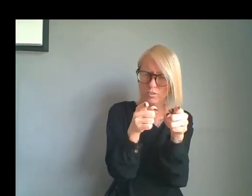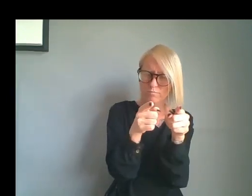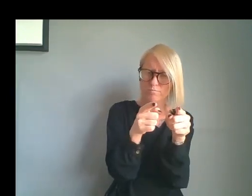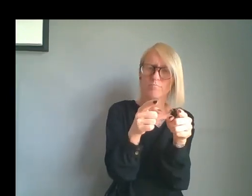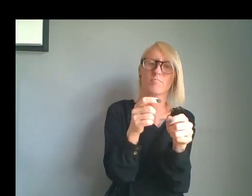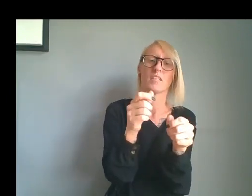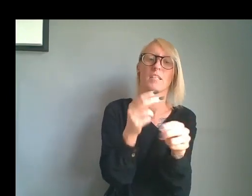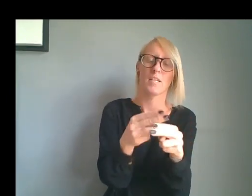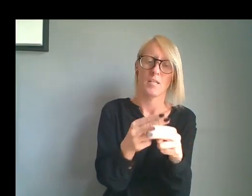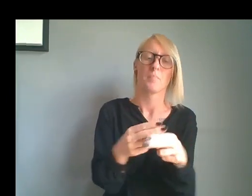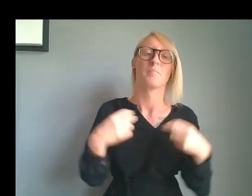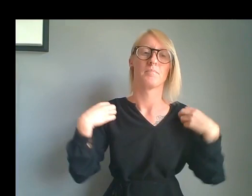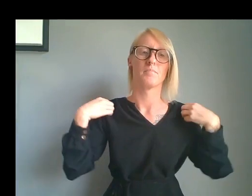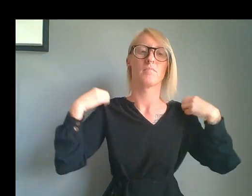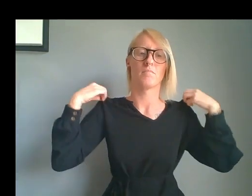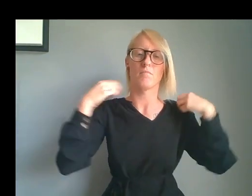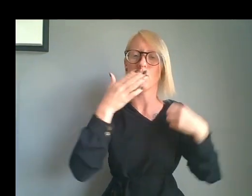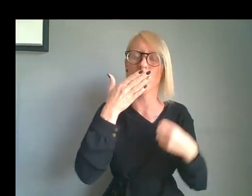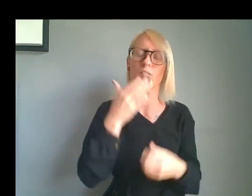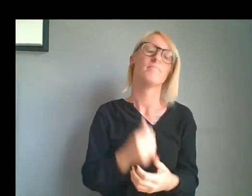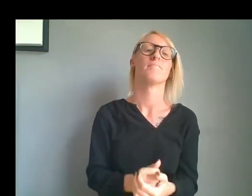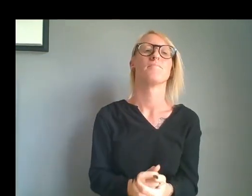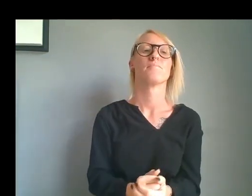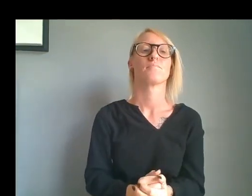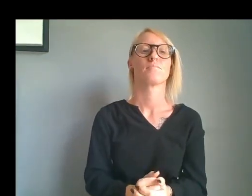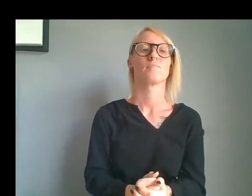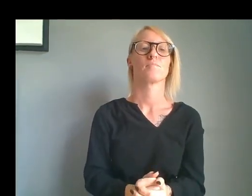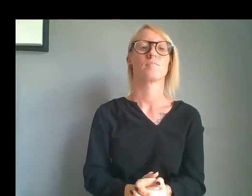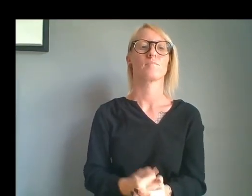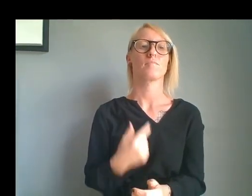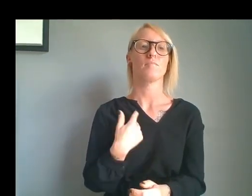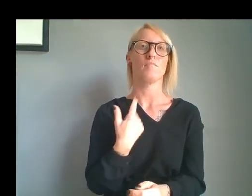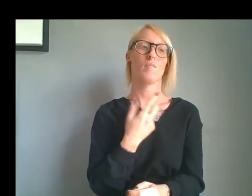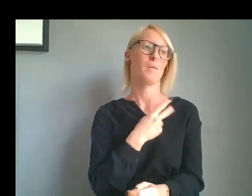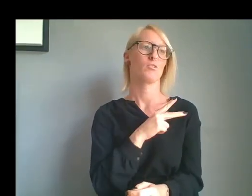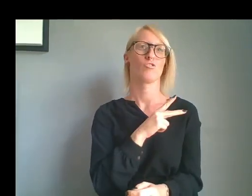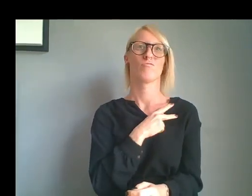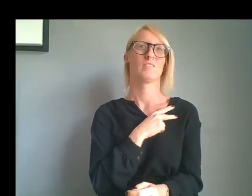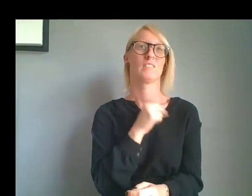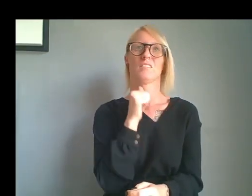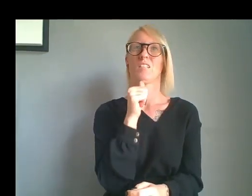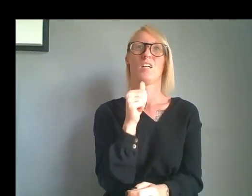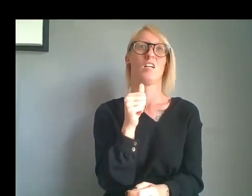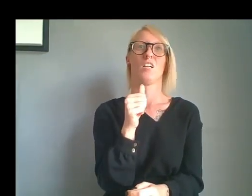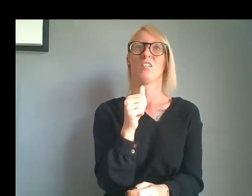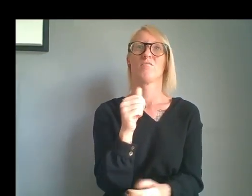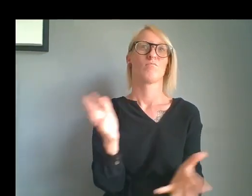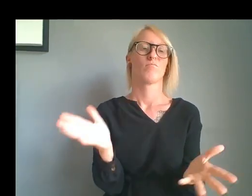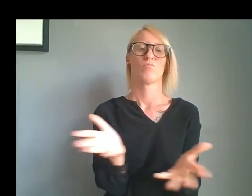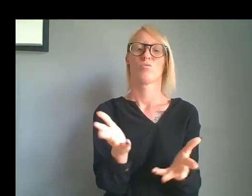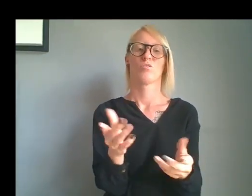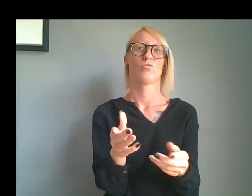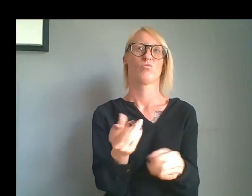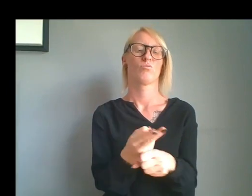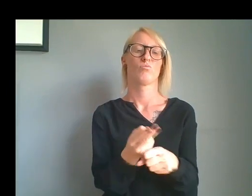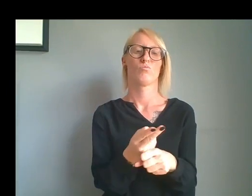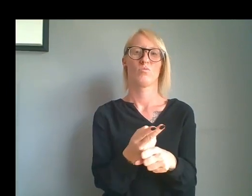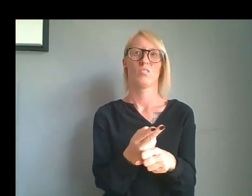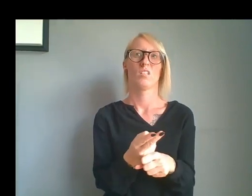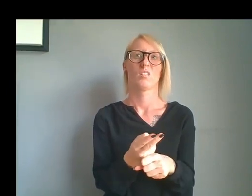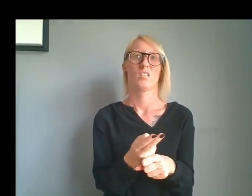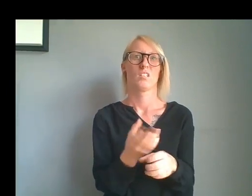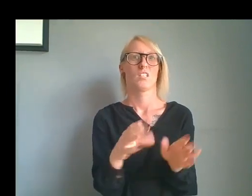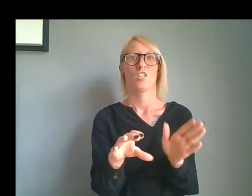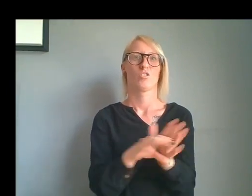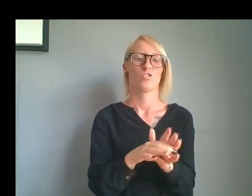shorter. I personally would not use characters such as an underscore. I just think it's easier to remember if